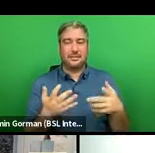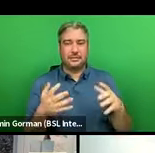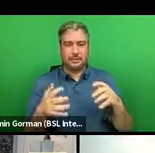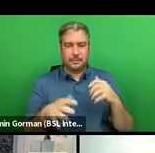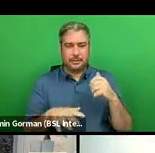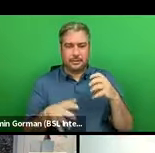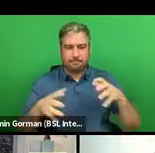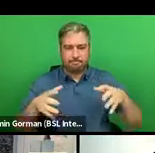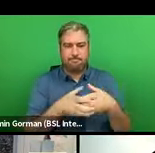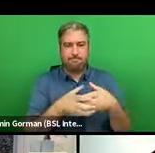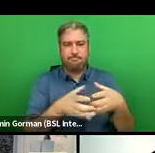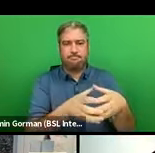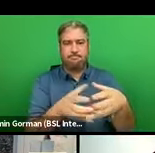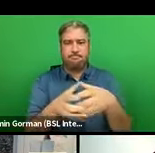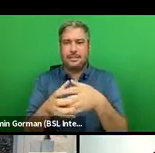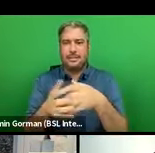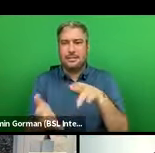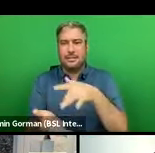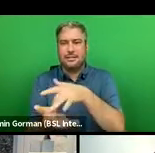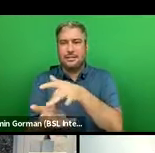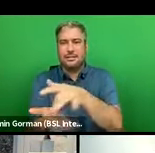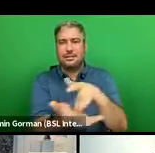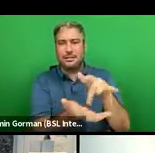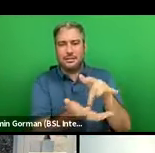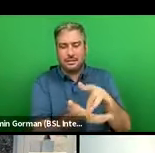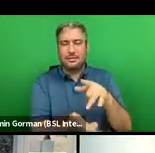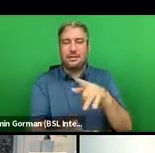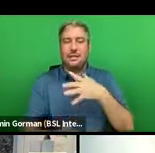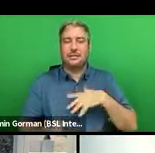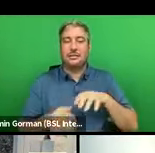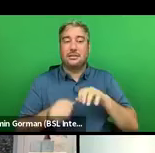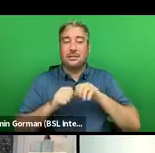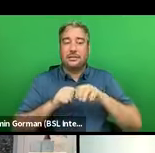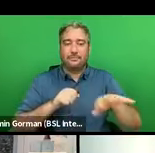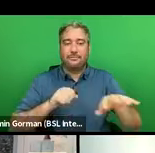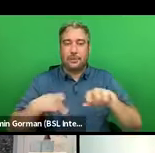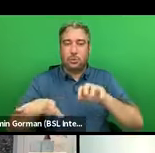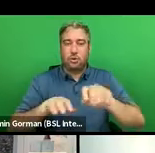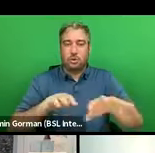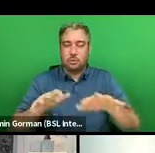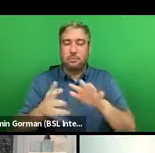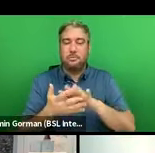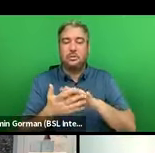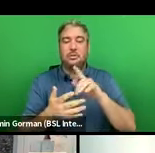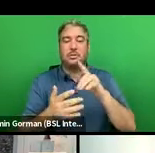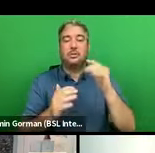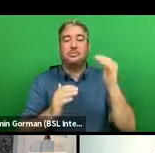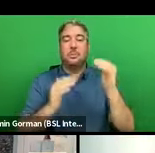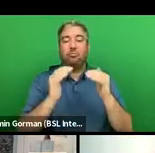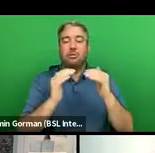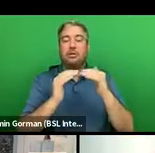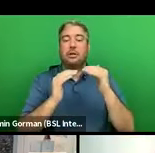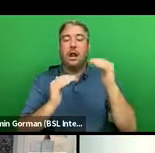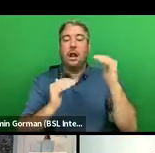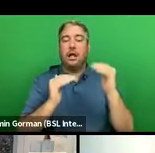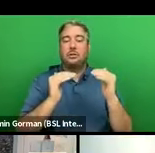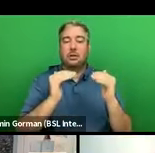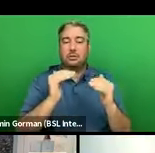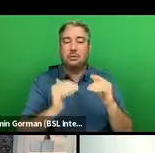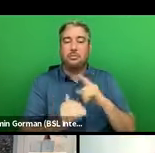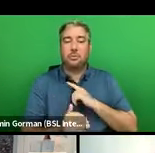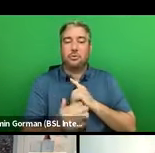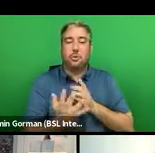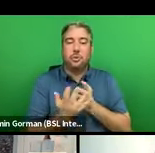to bring down disparities, because it's precisely going percolating through the society. And so we have to focus on